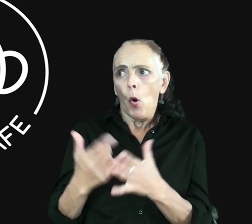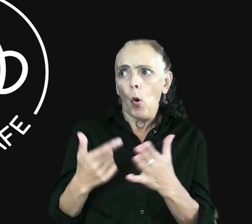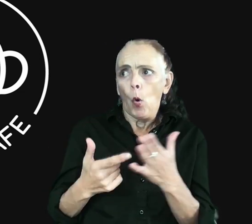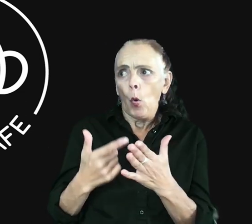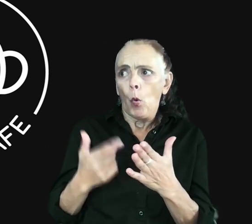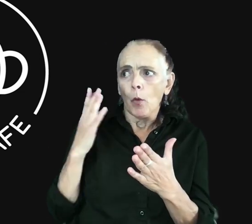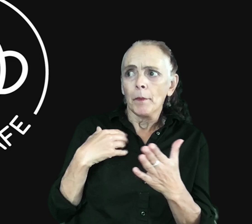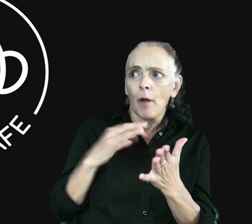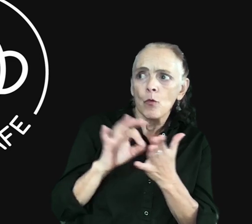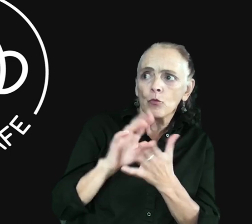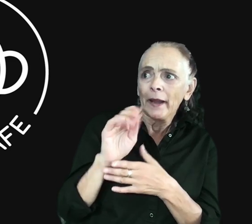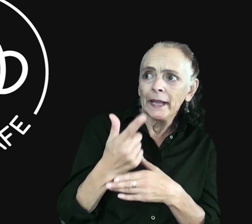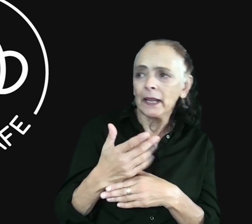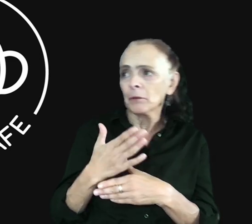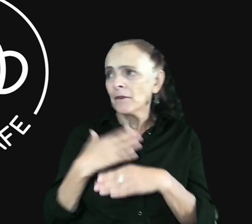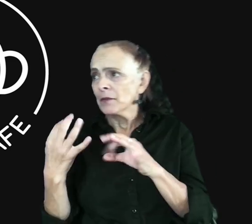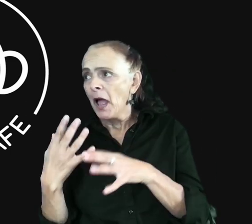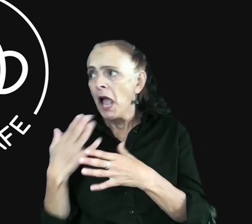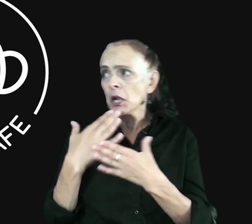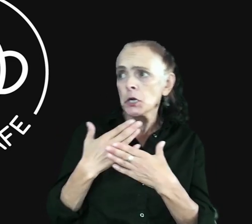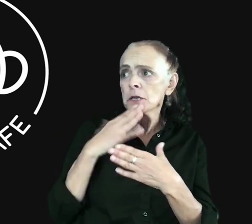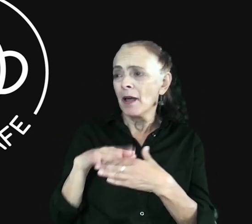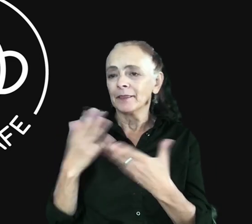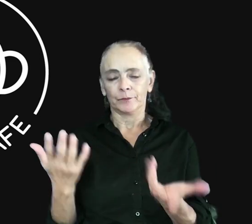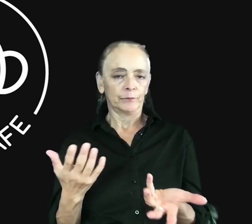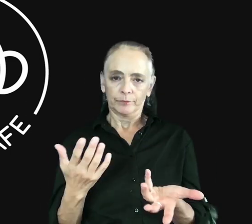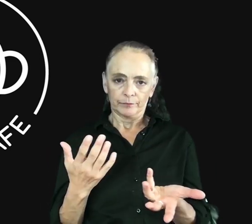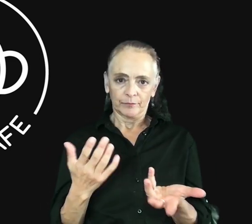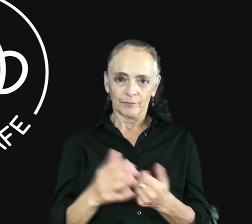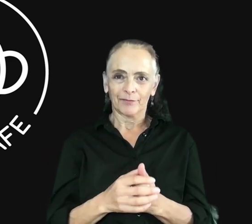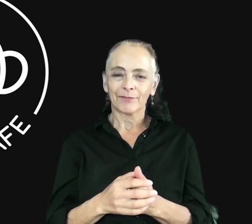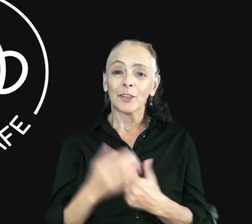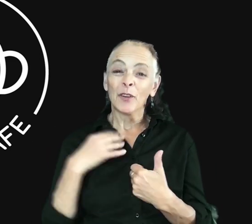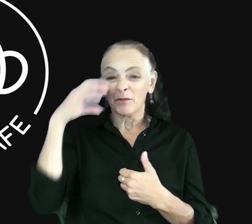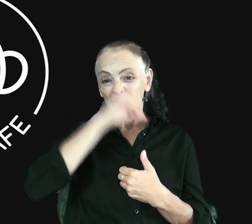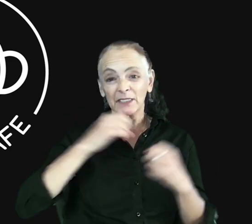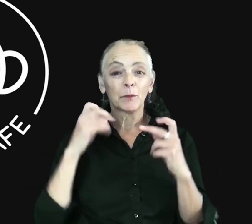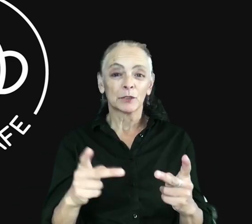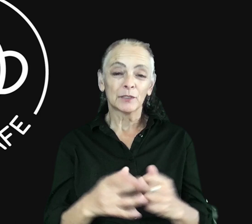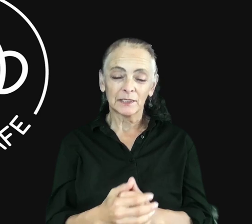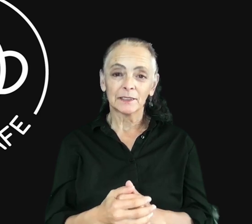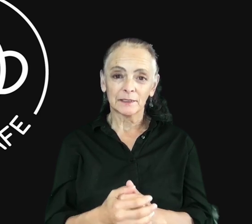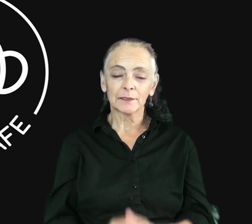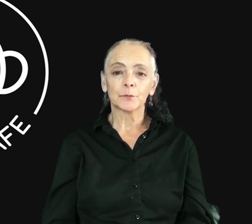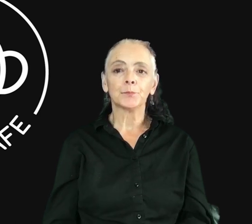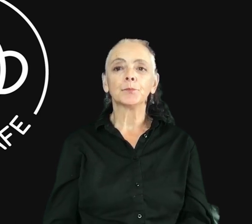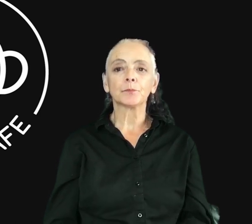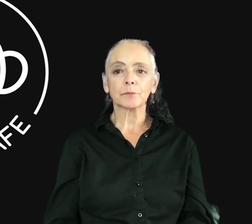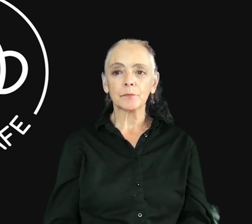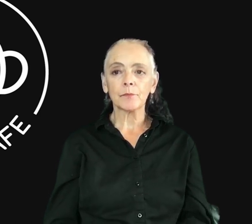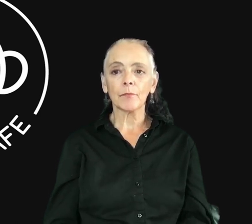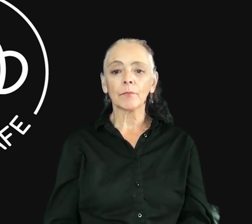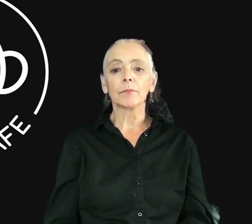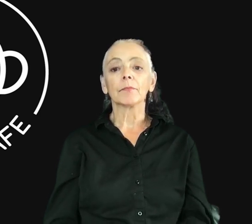what this feedback is going to be is it going to be bad is it going to be good you've got some missed opportunities and you've got this